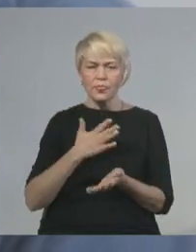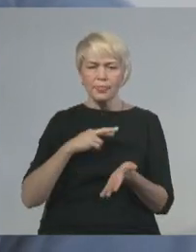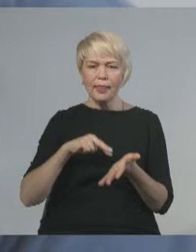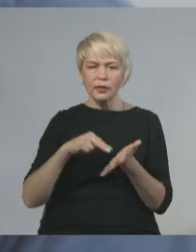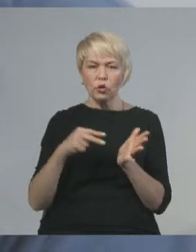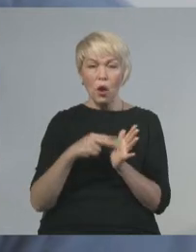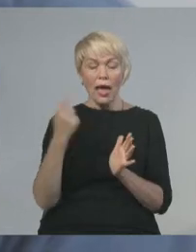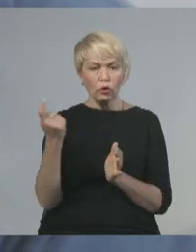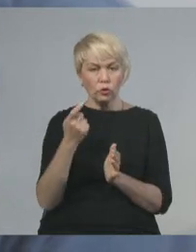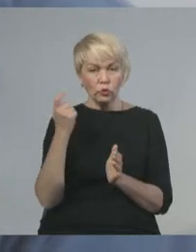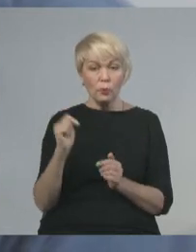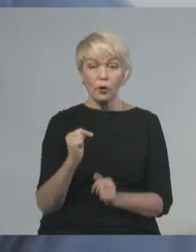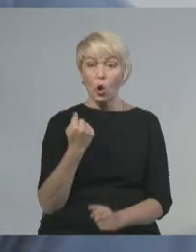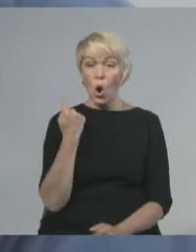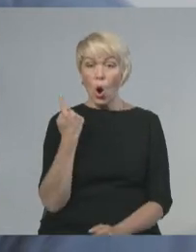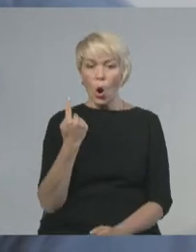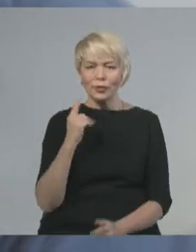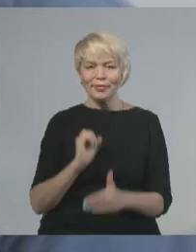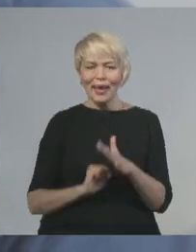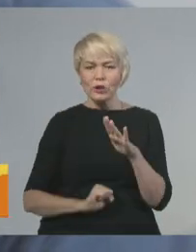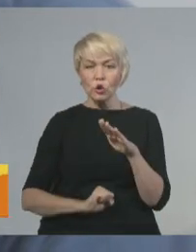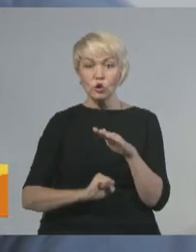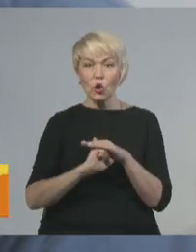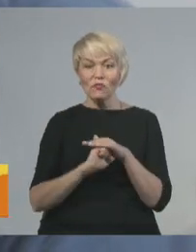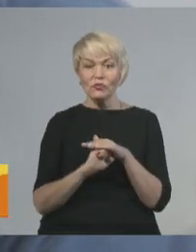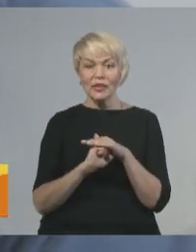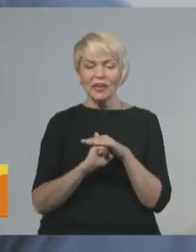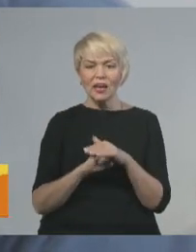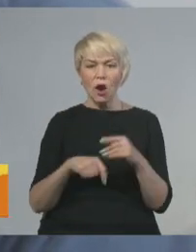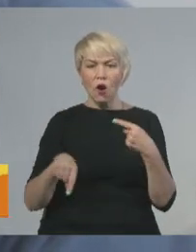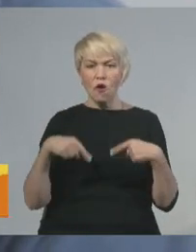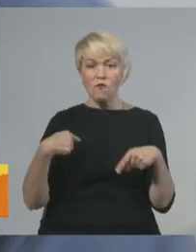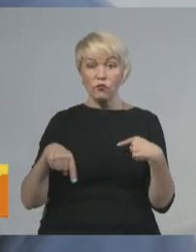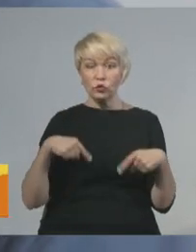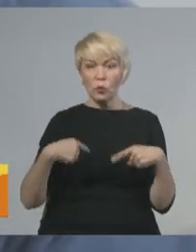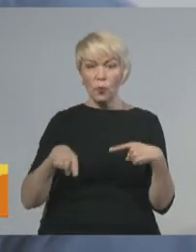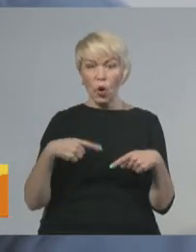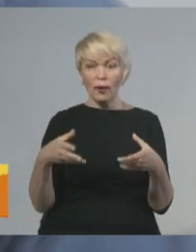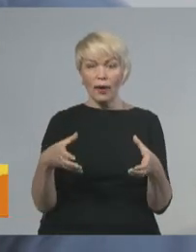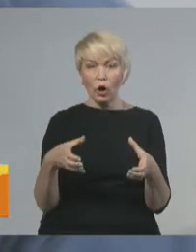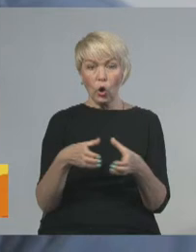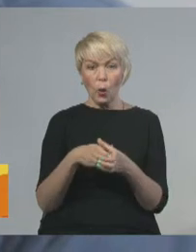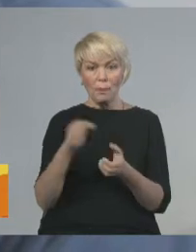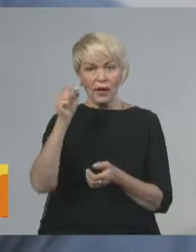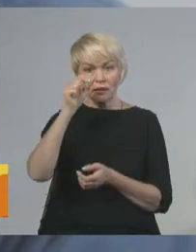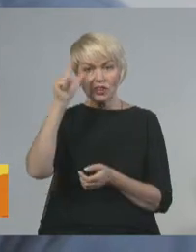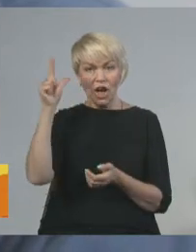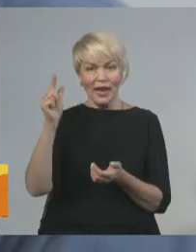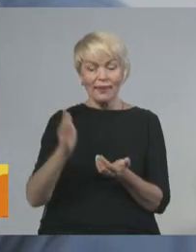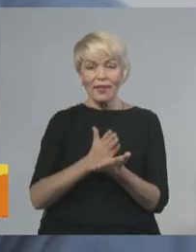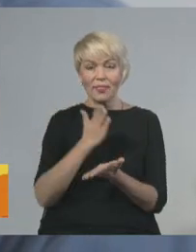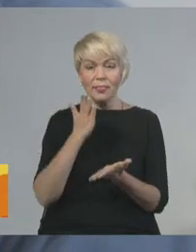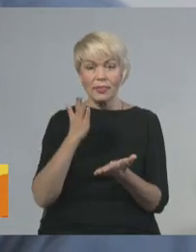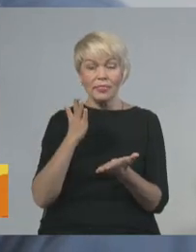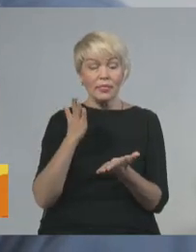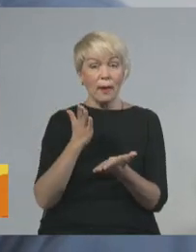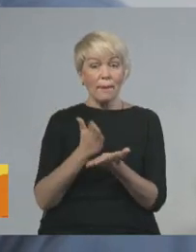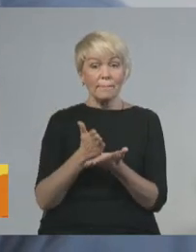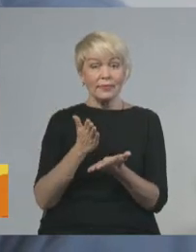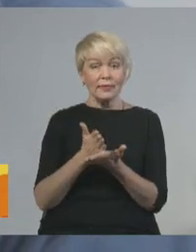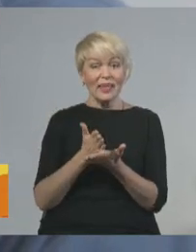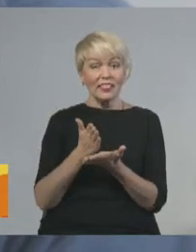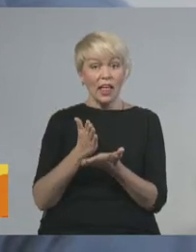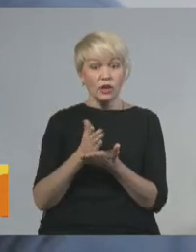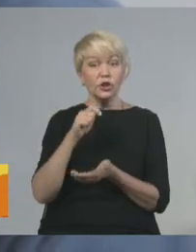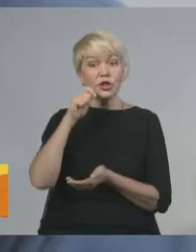prague football clubs uh is owned by chinese which is very sensitive for for for uh the czech